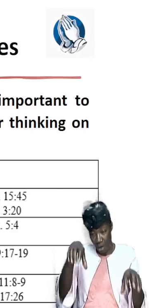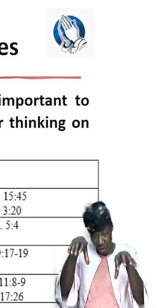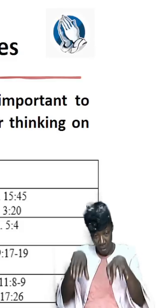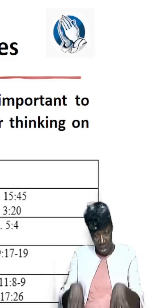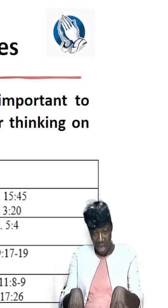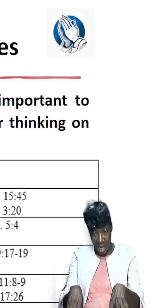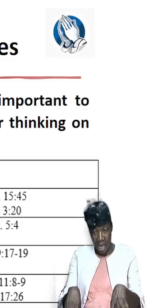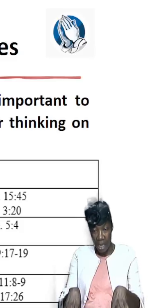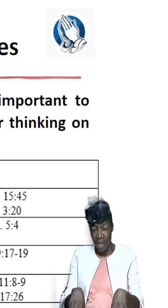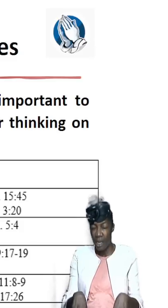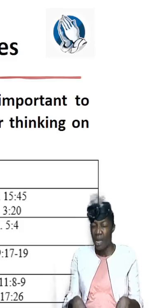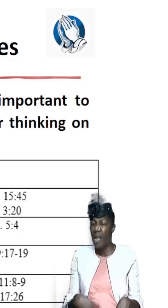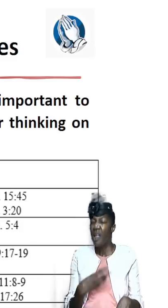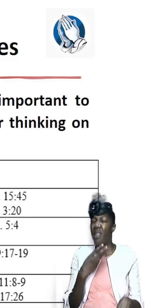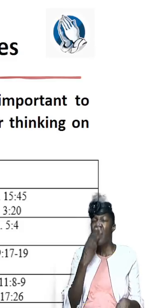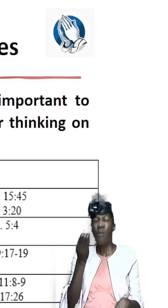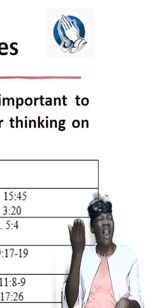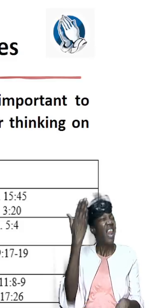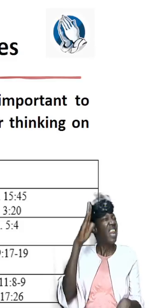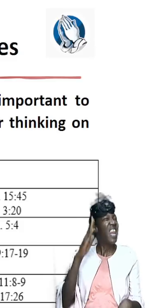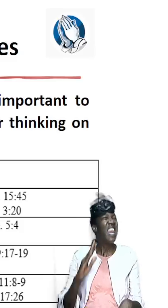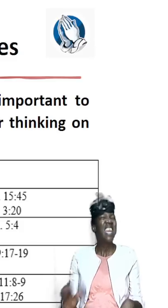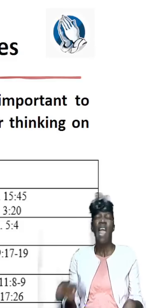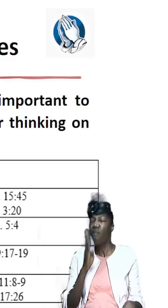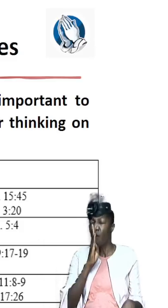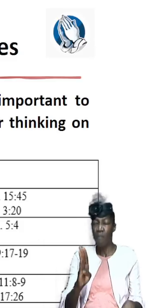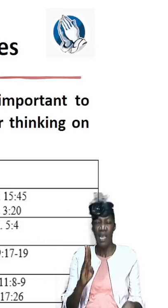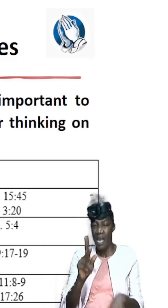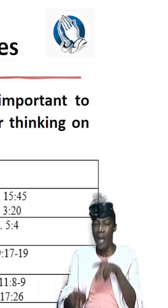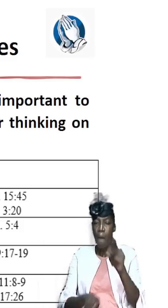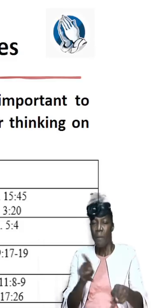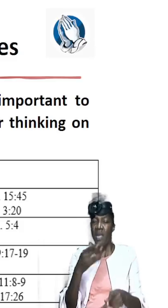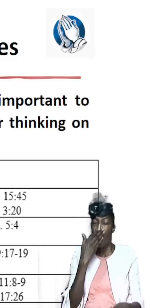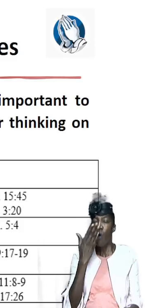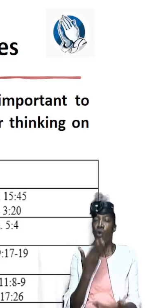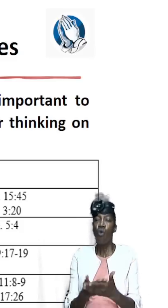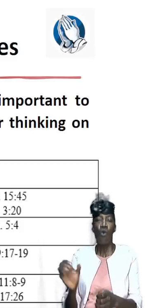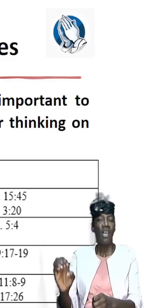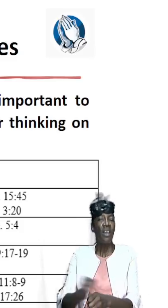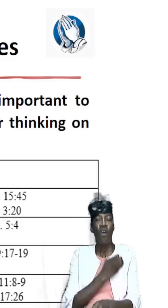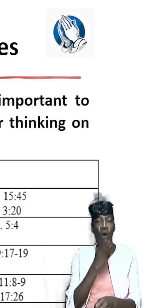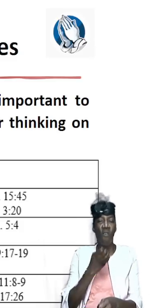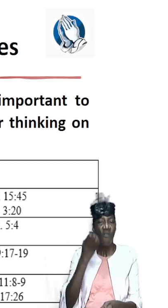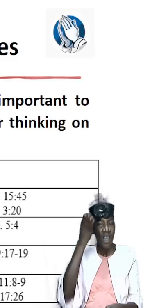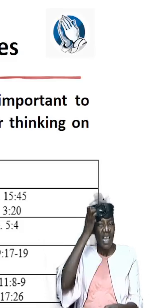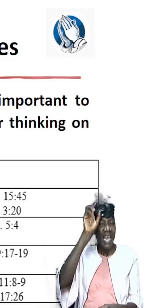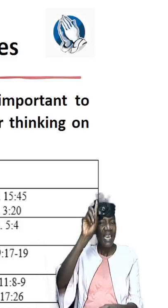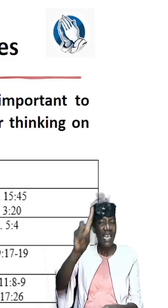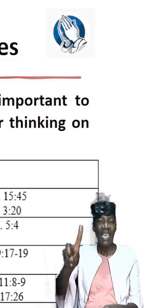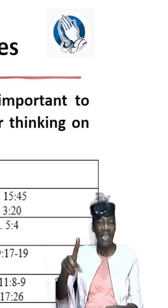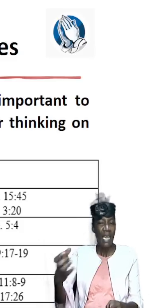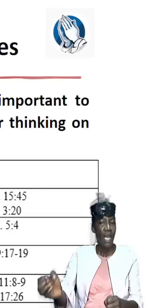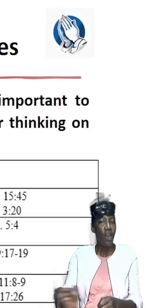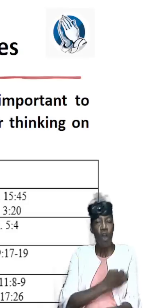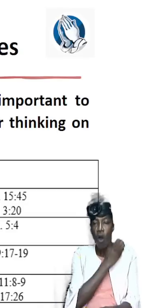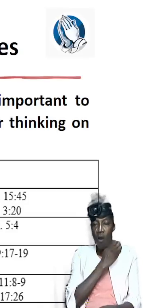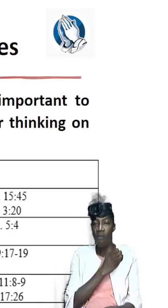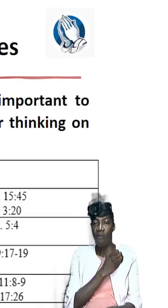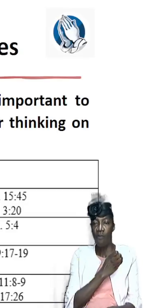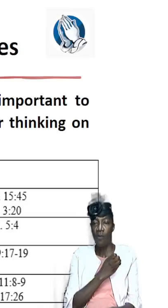there will never be folks good enough, educated enough to